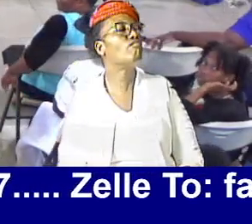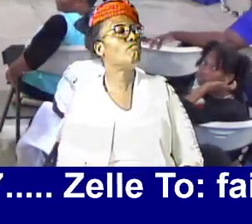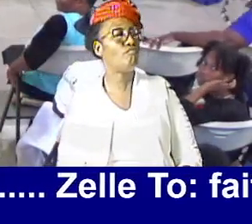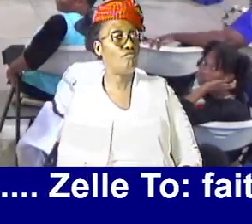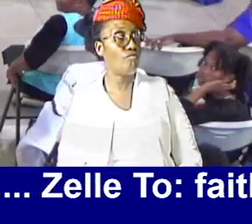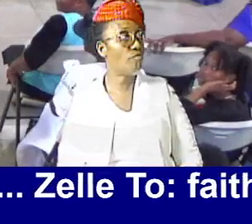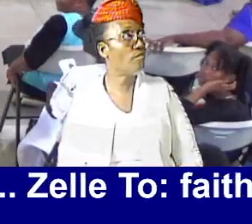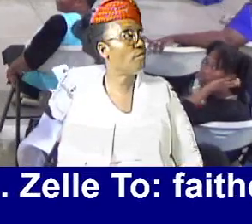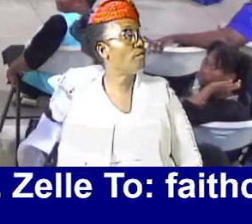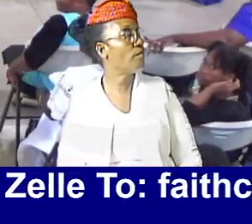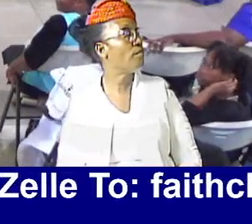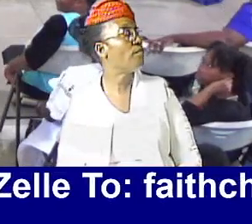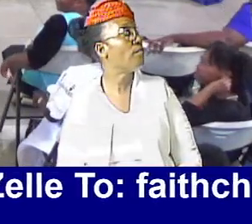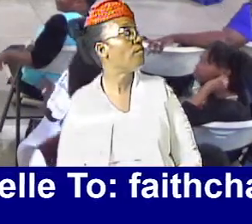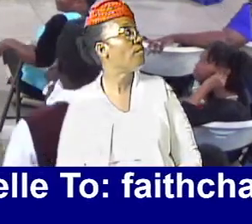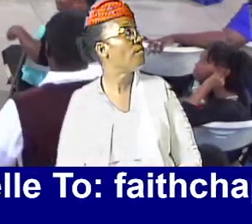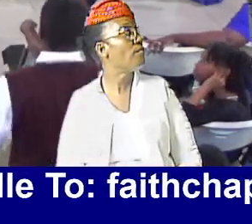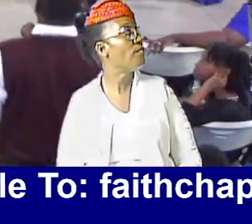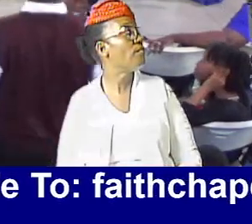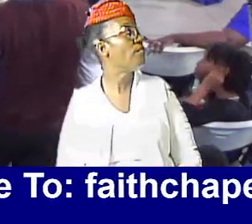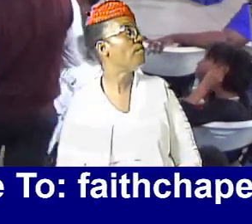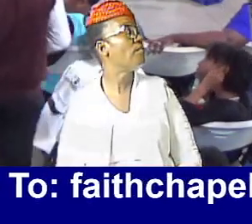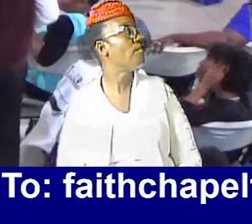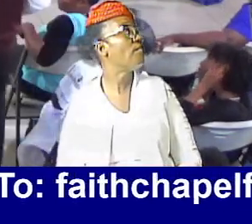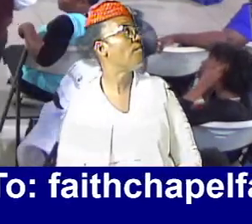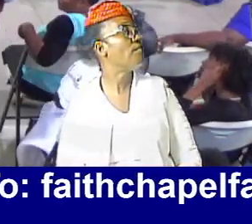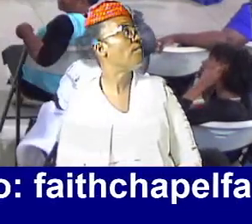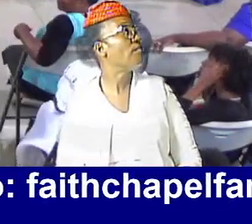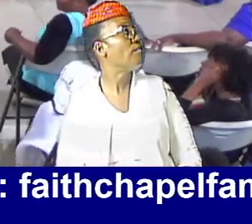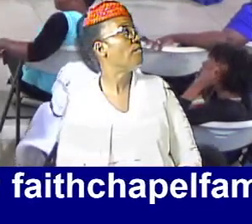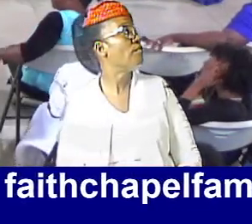together? Praise the Lord. Praise God.